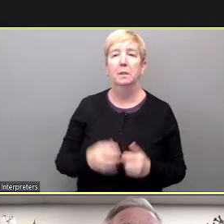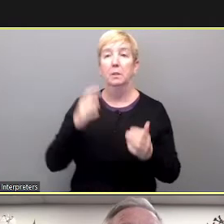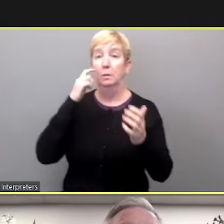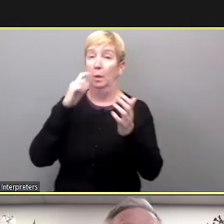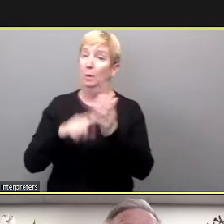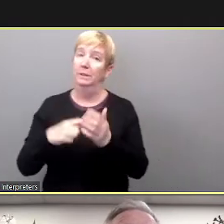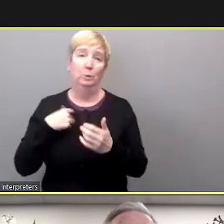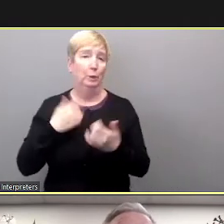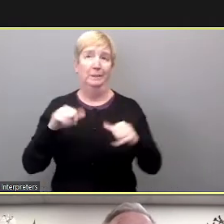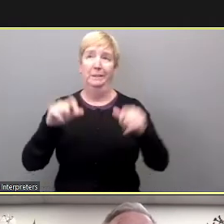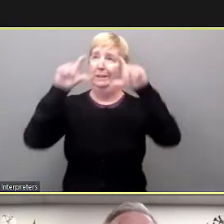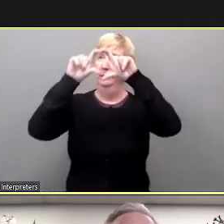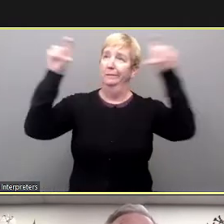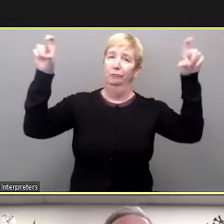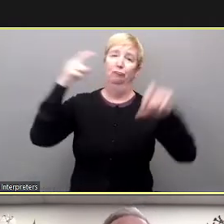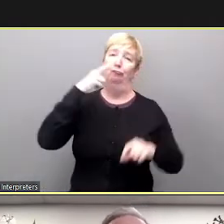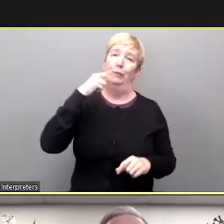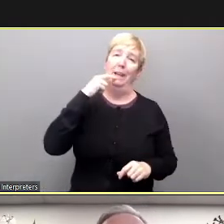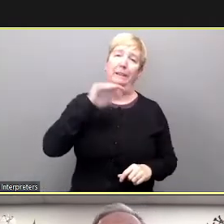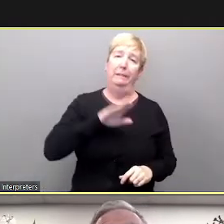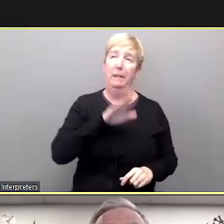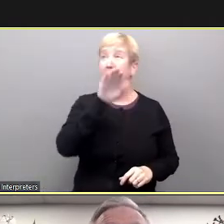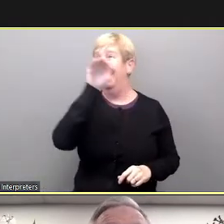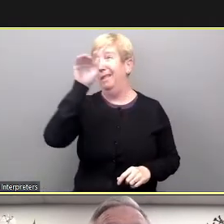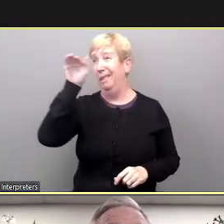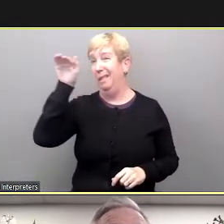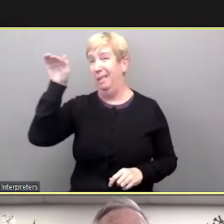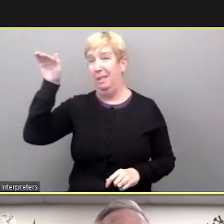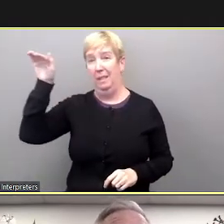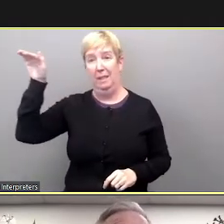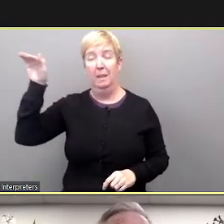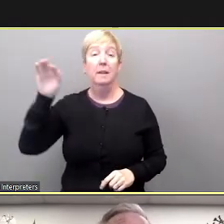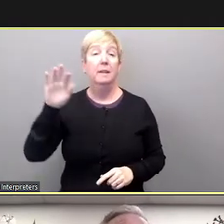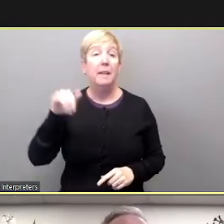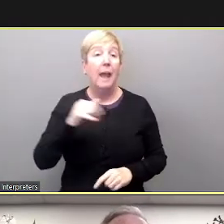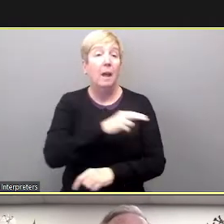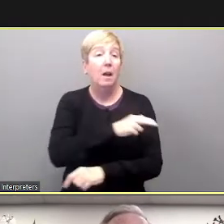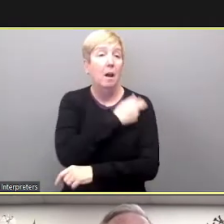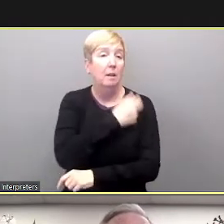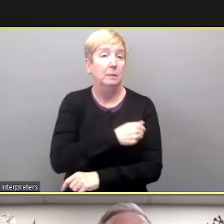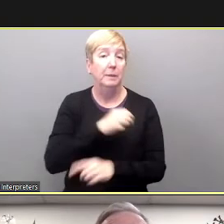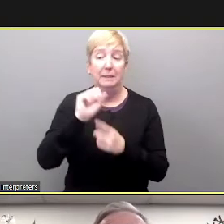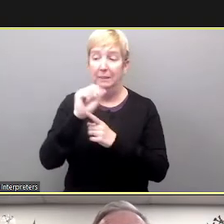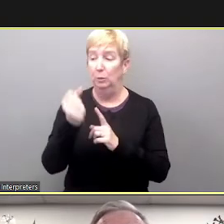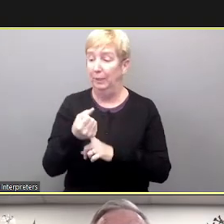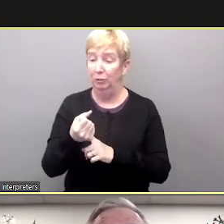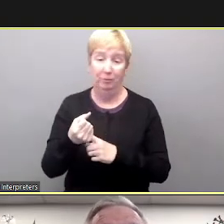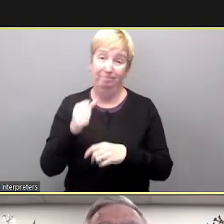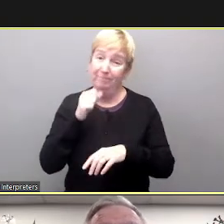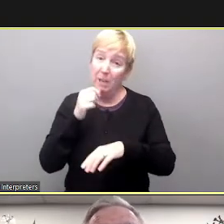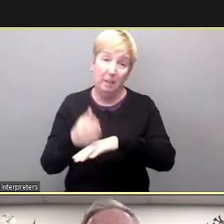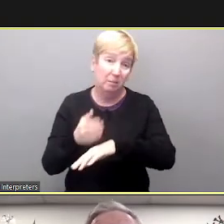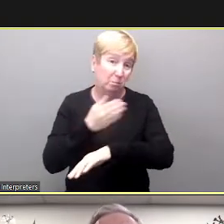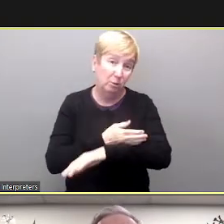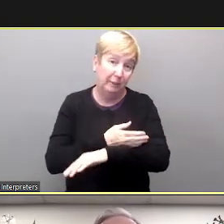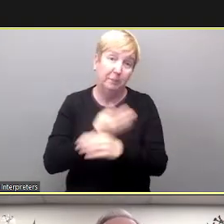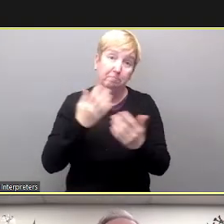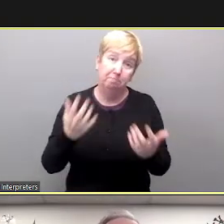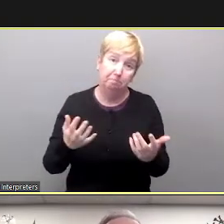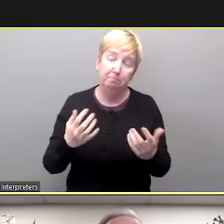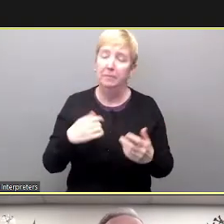in crisis standards of care. The hospital situation is not getting a lot better. I don't have all the